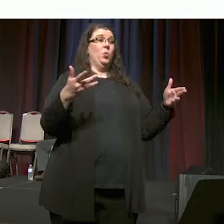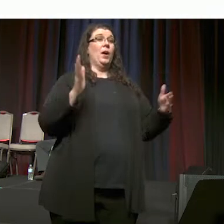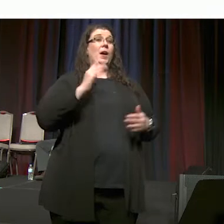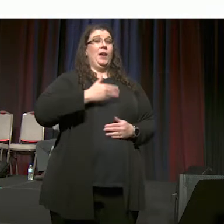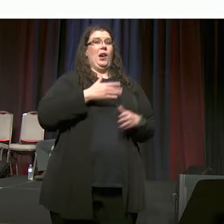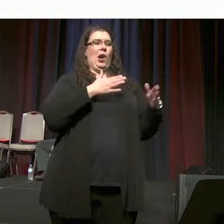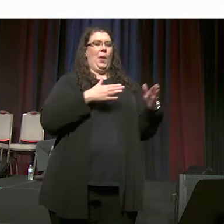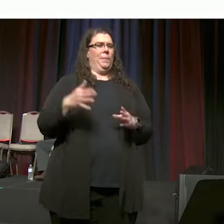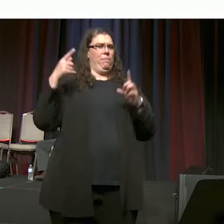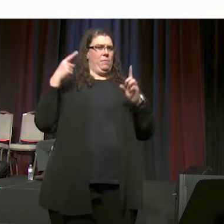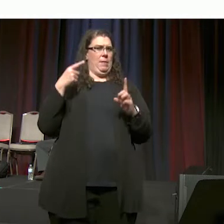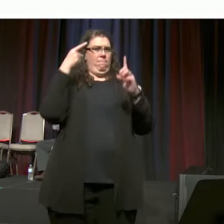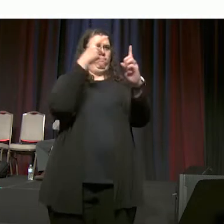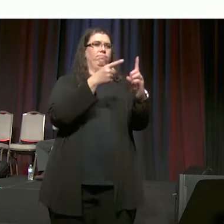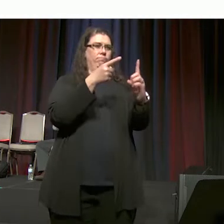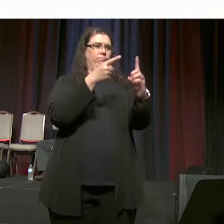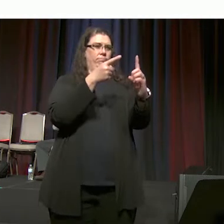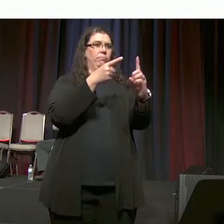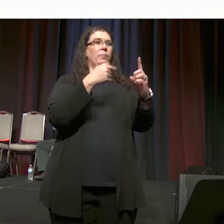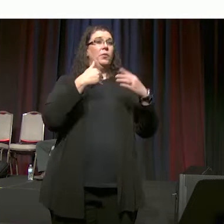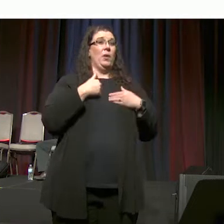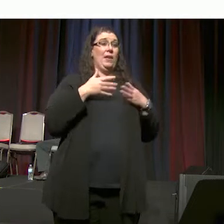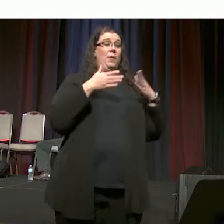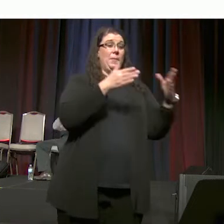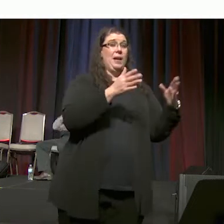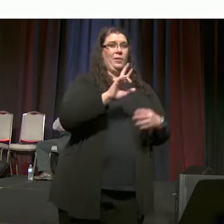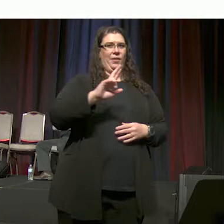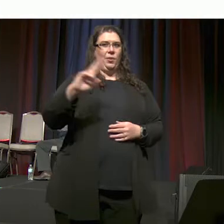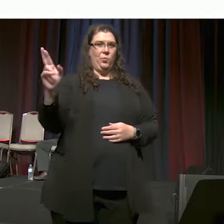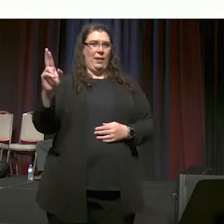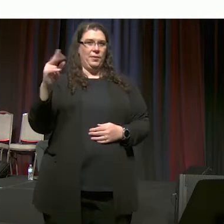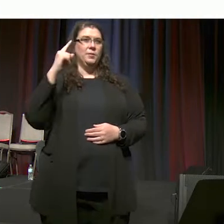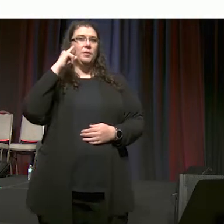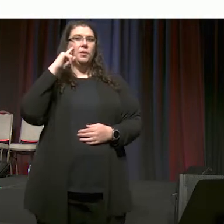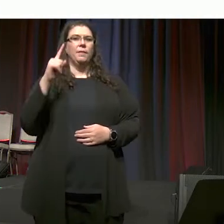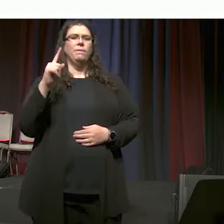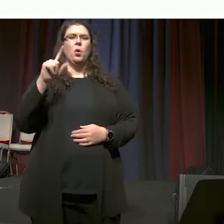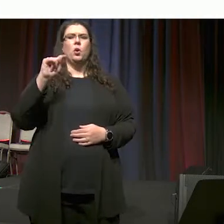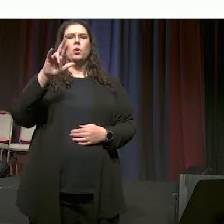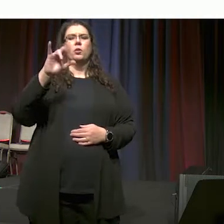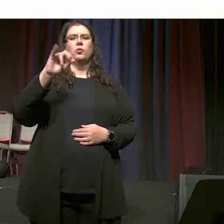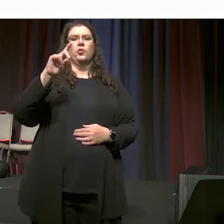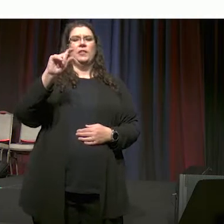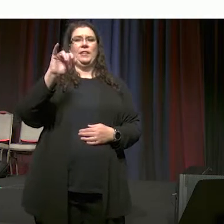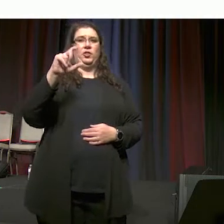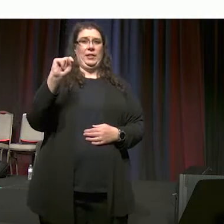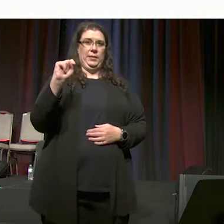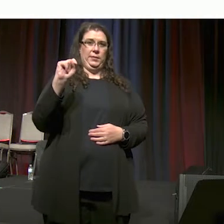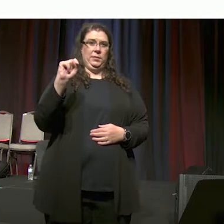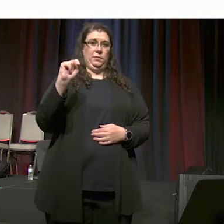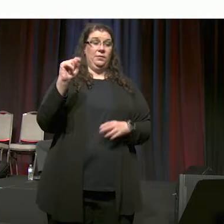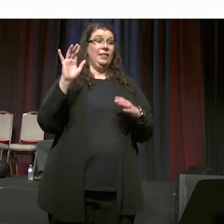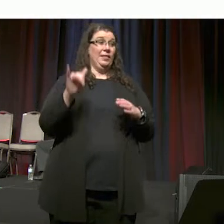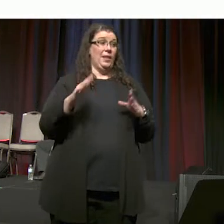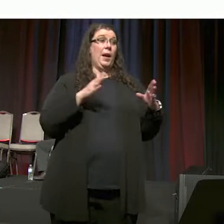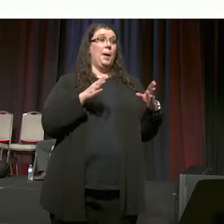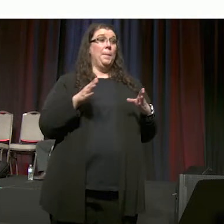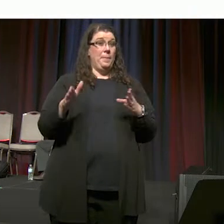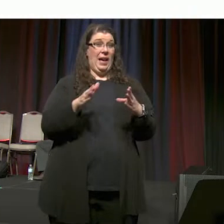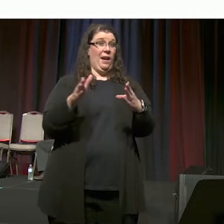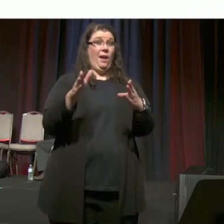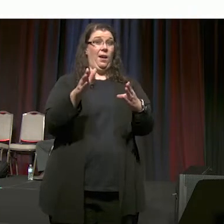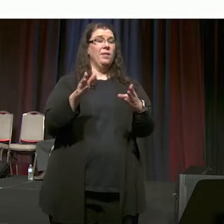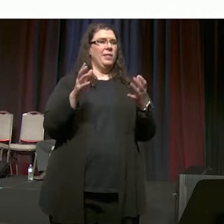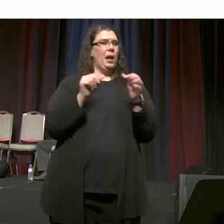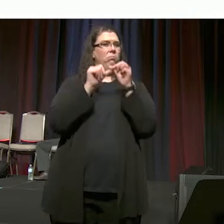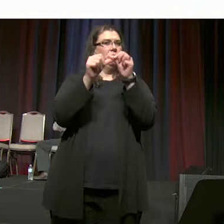is about, that there'd be a path on the right for traditionalists. And that path, they would maintain the current